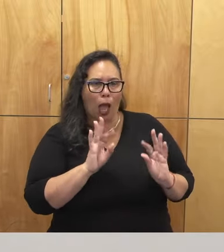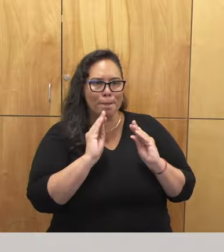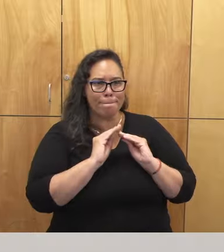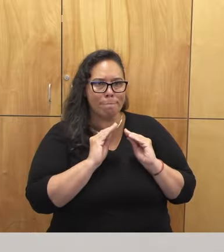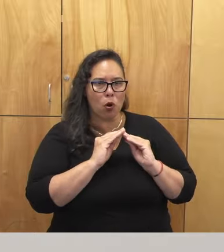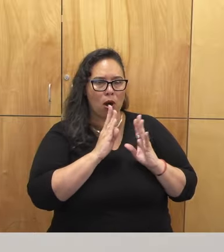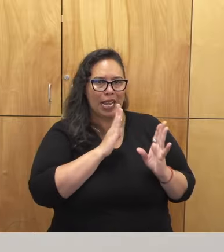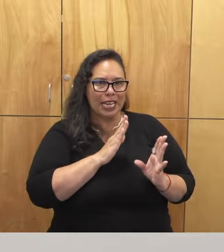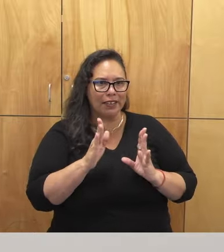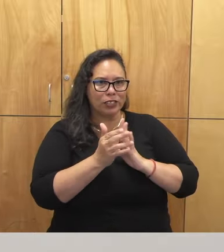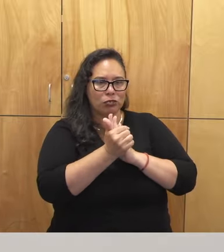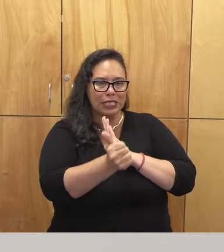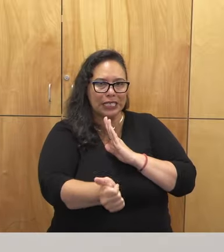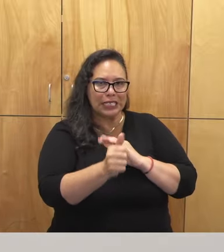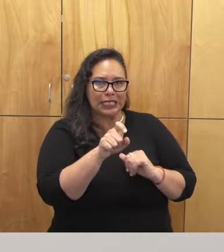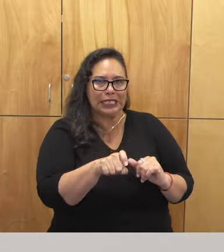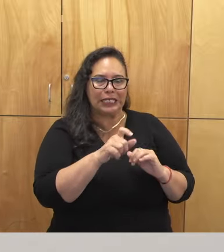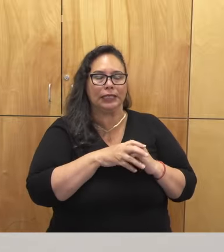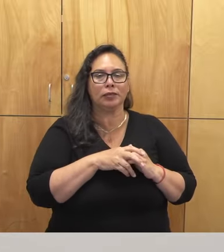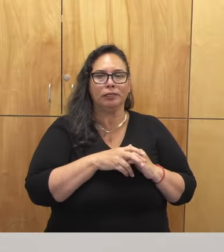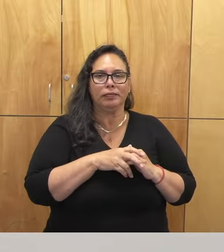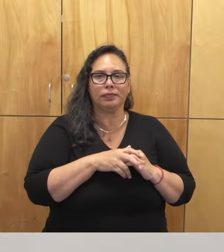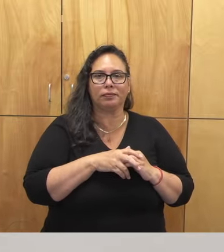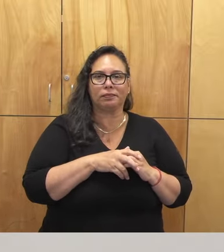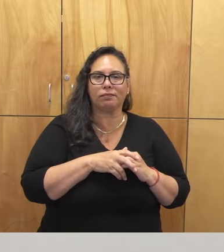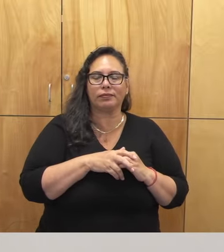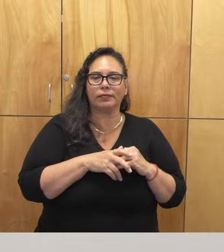those individual skills and needs.